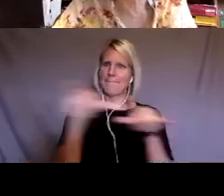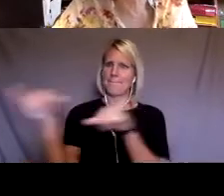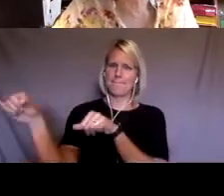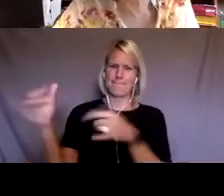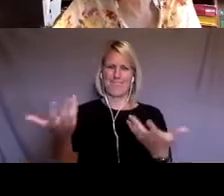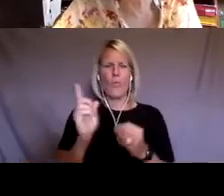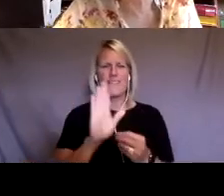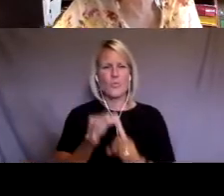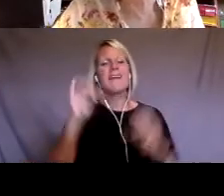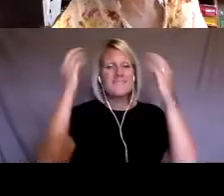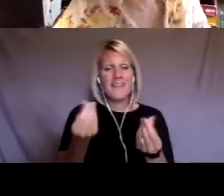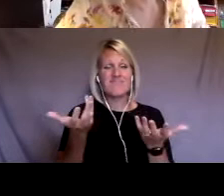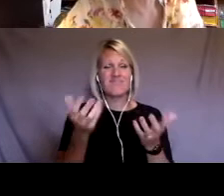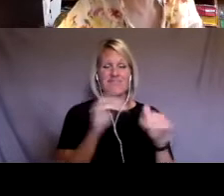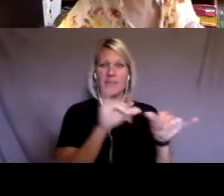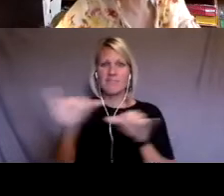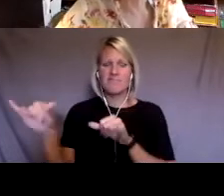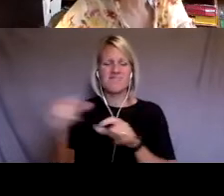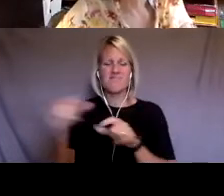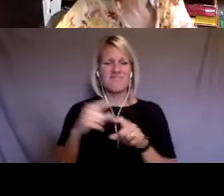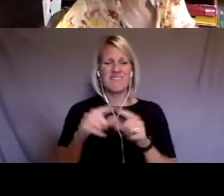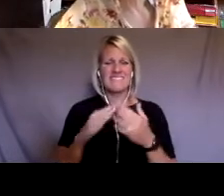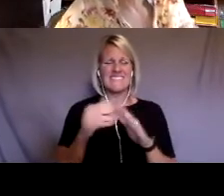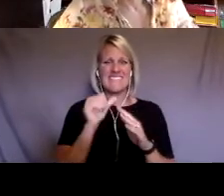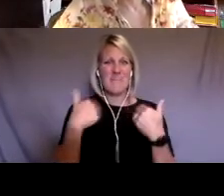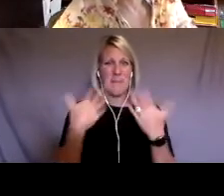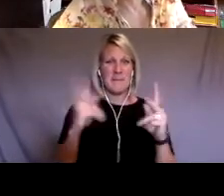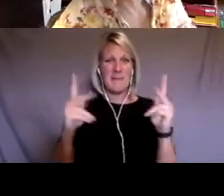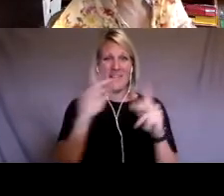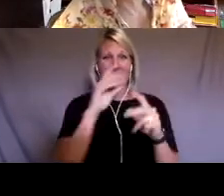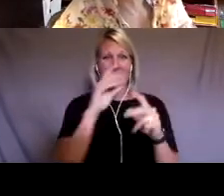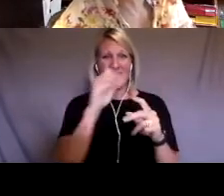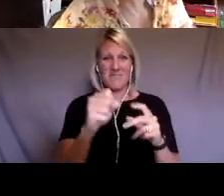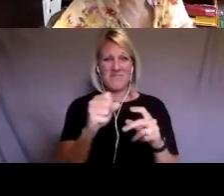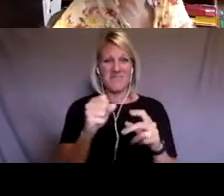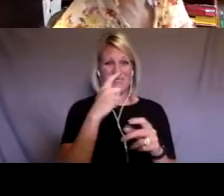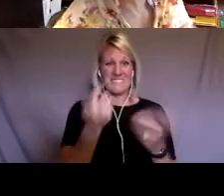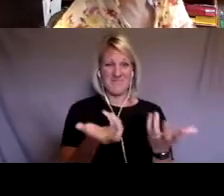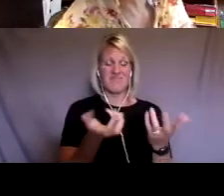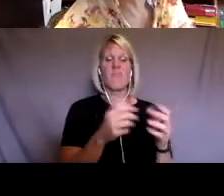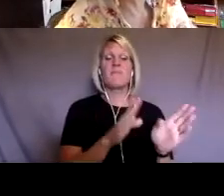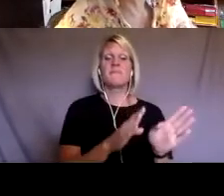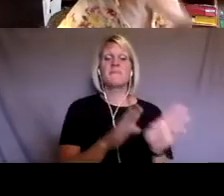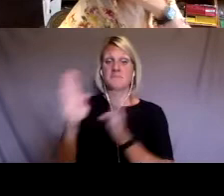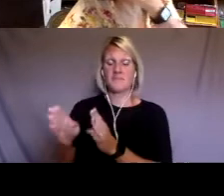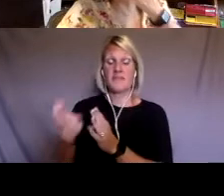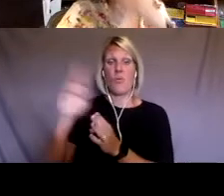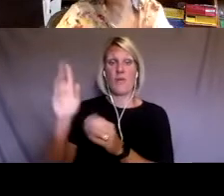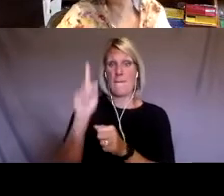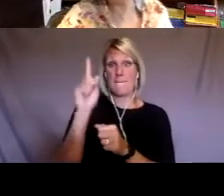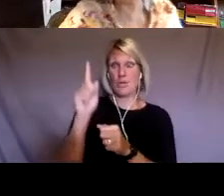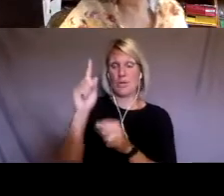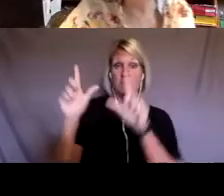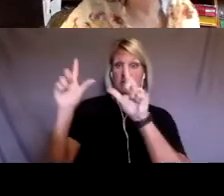Eventually, the city didn't have many takers. On the right upper hand corner, you see